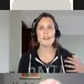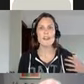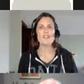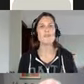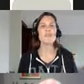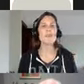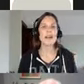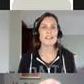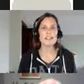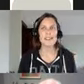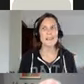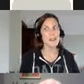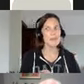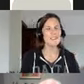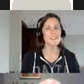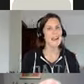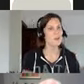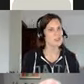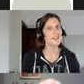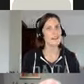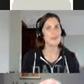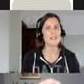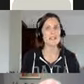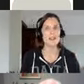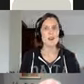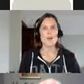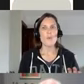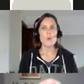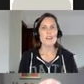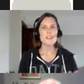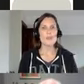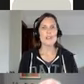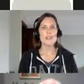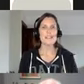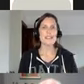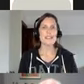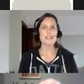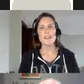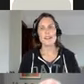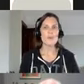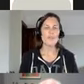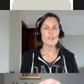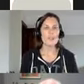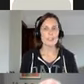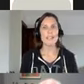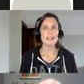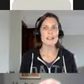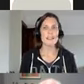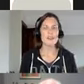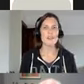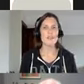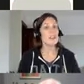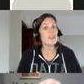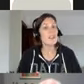to do your best and type into the chat, which I can now see, what do you think this is? And if you feel really